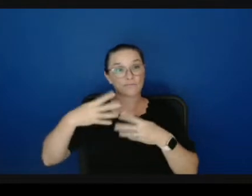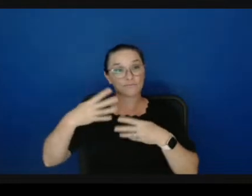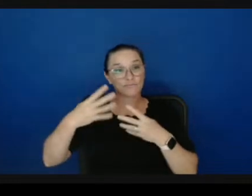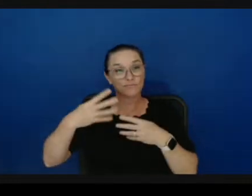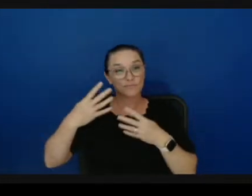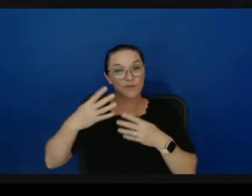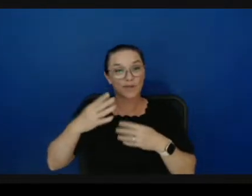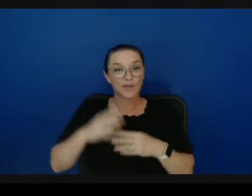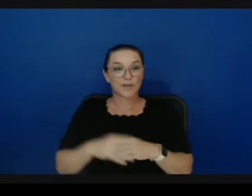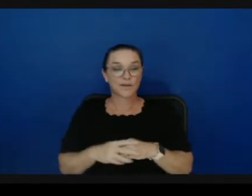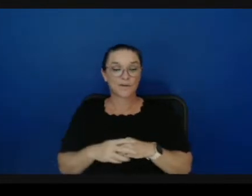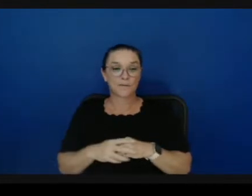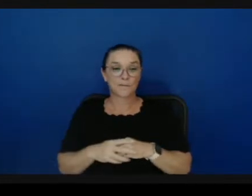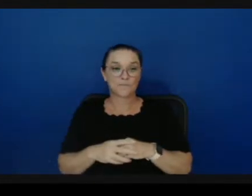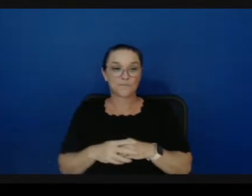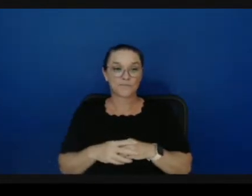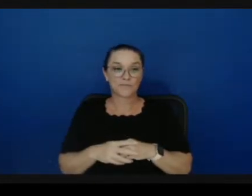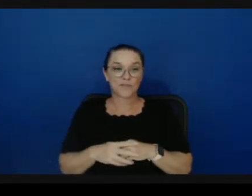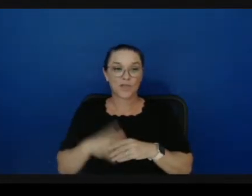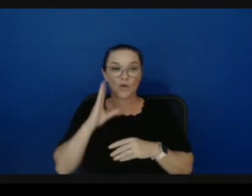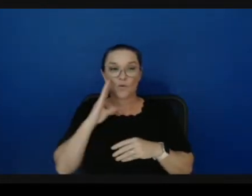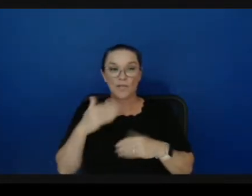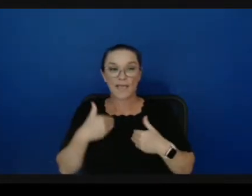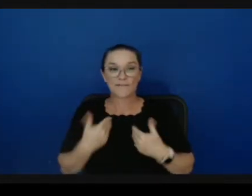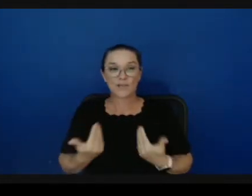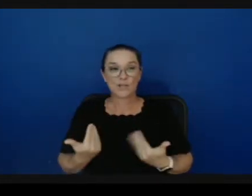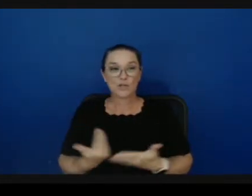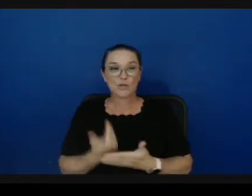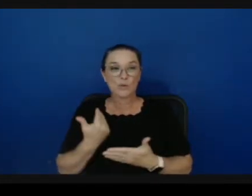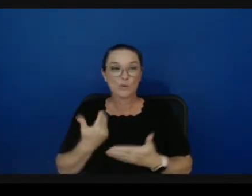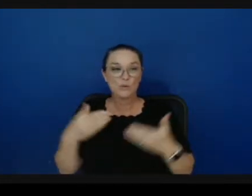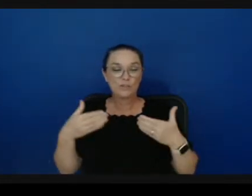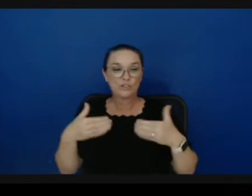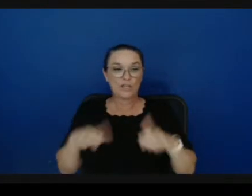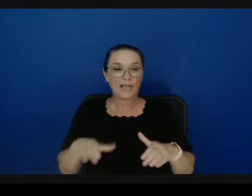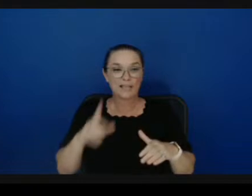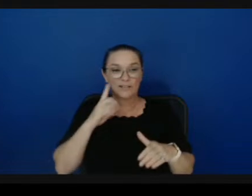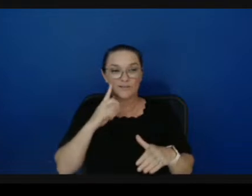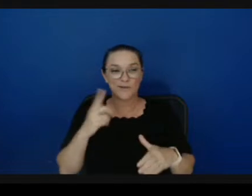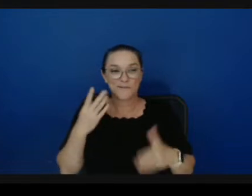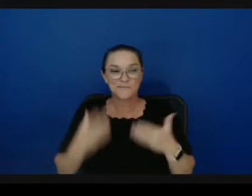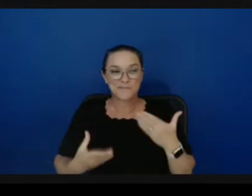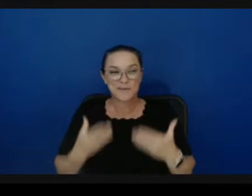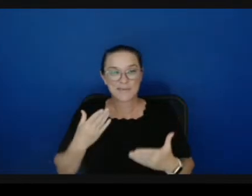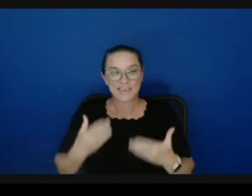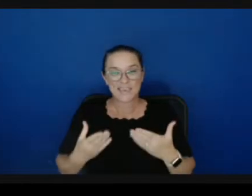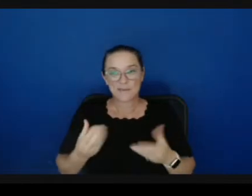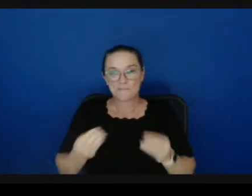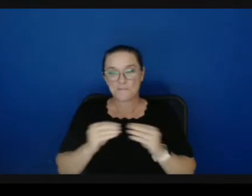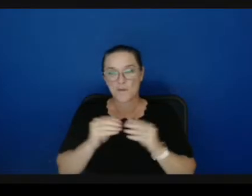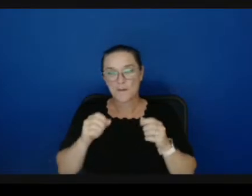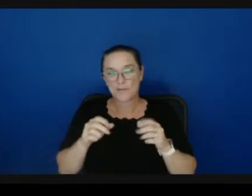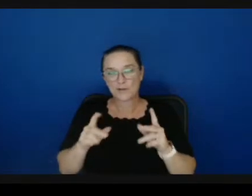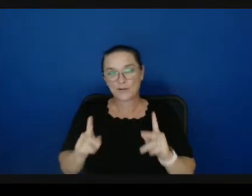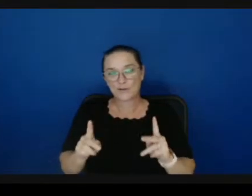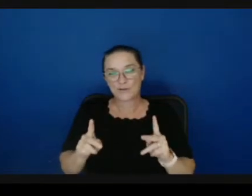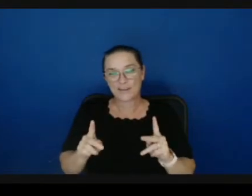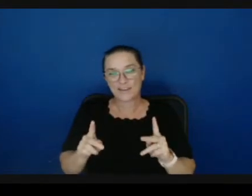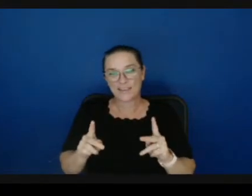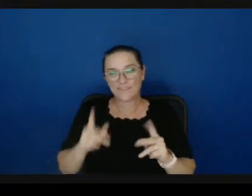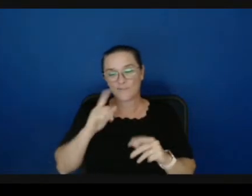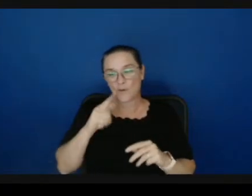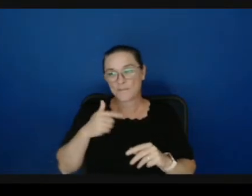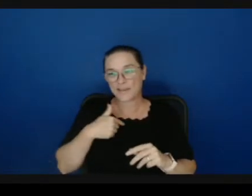reset here. So I'll have a new chance for maybe a little more opportunity to get through the list this time.